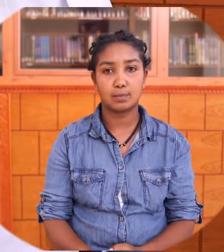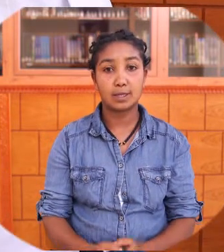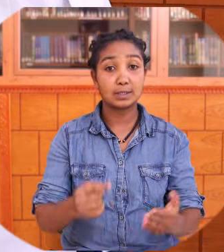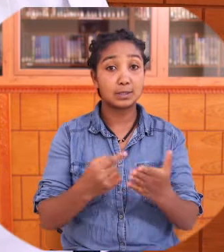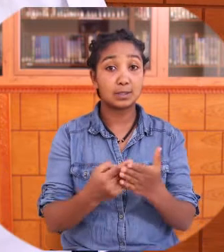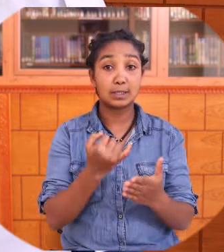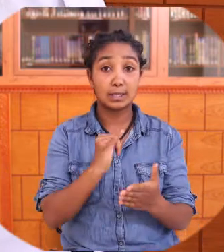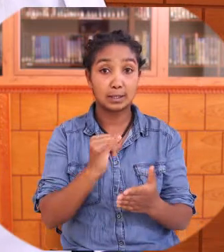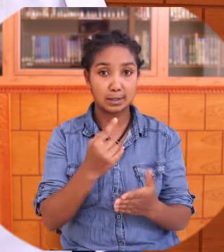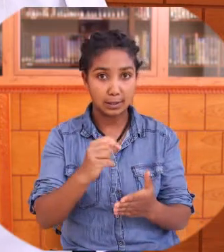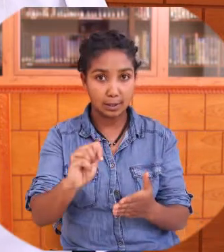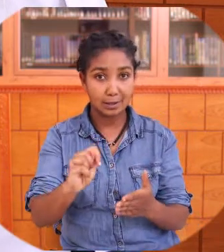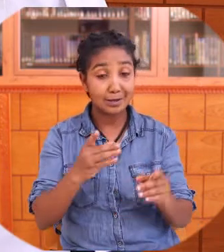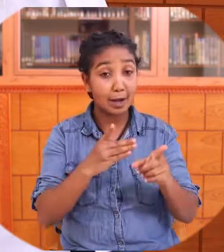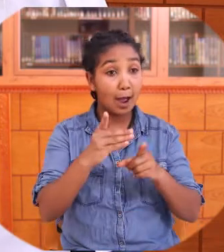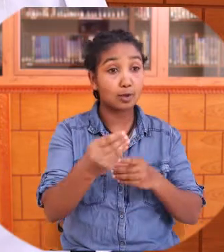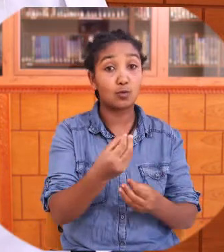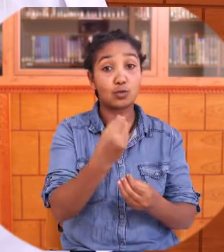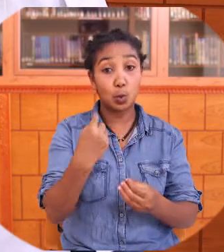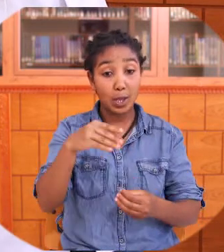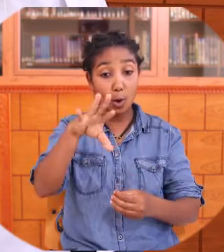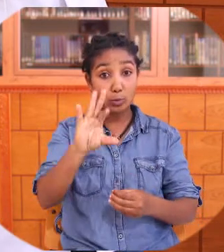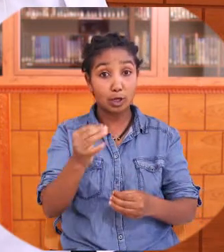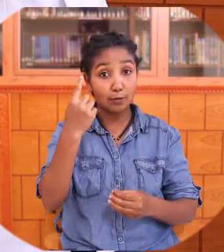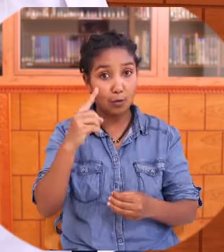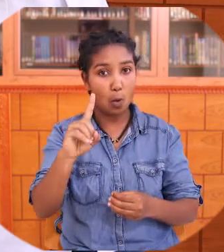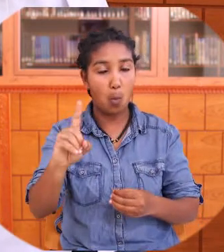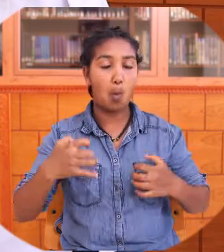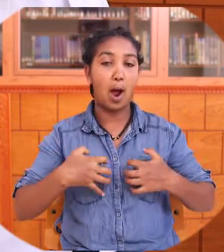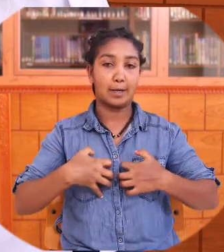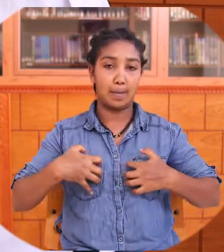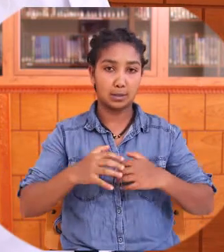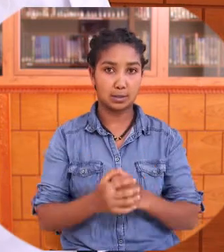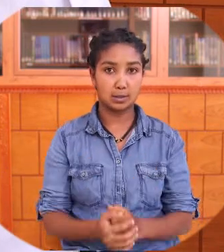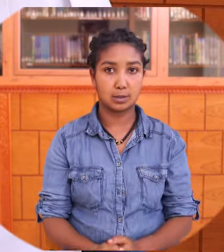This is the direct food we obtained from animals.